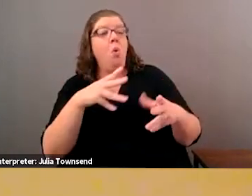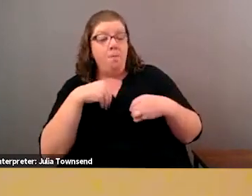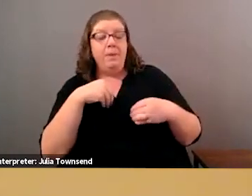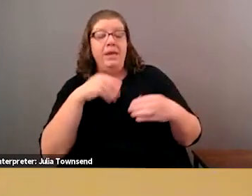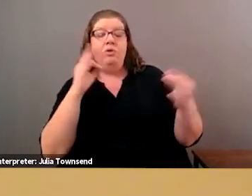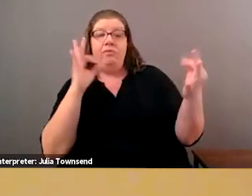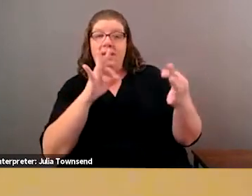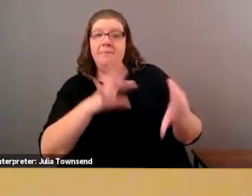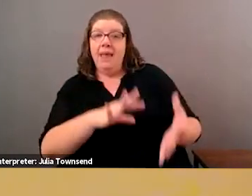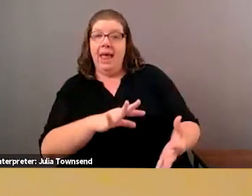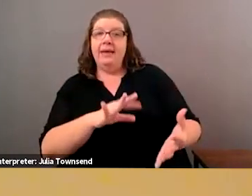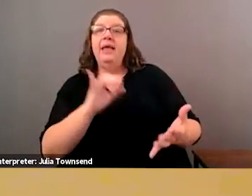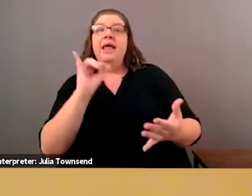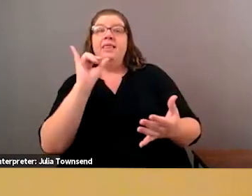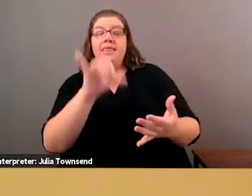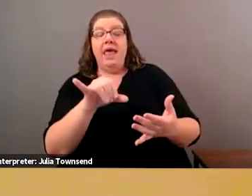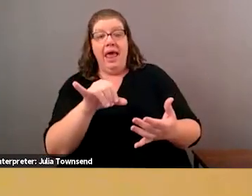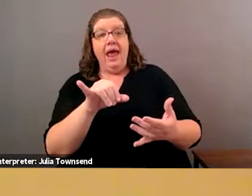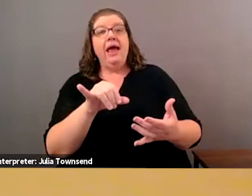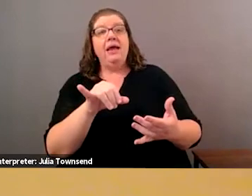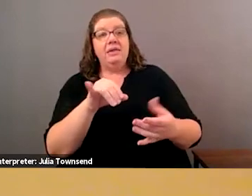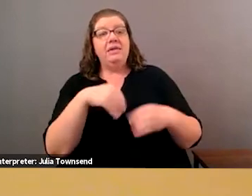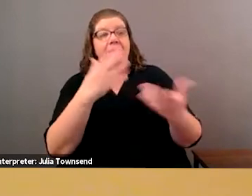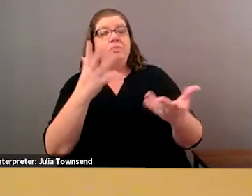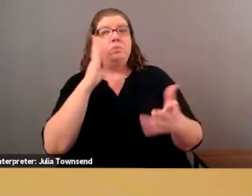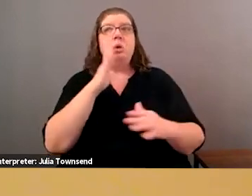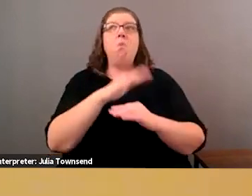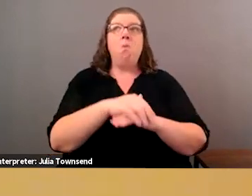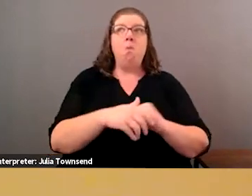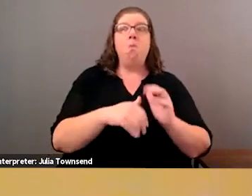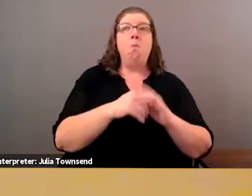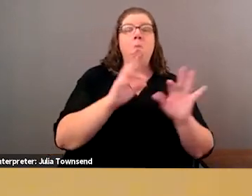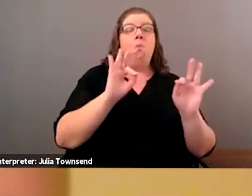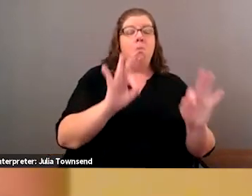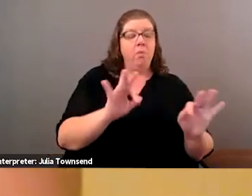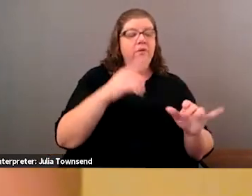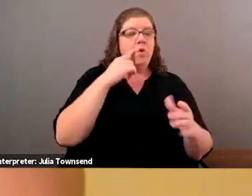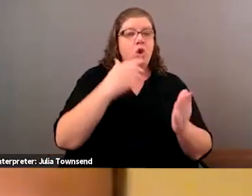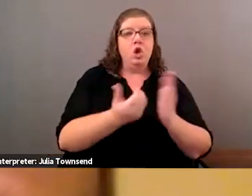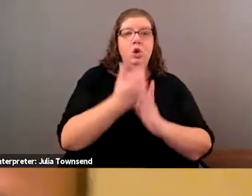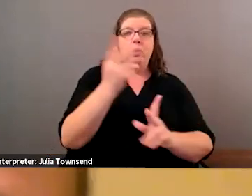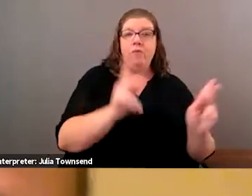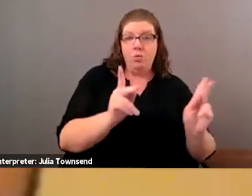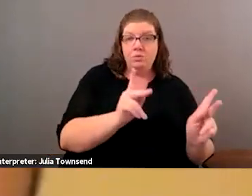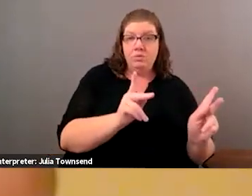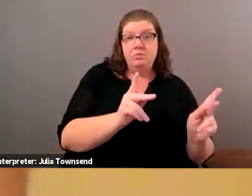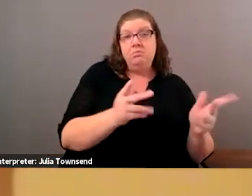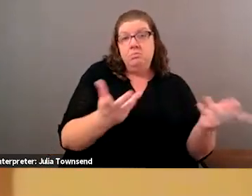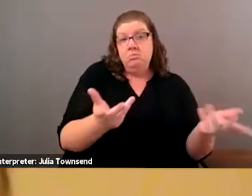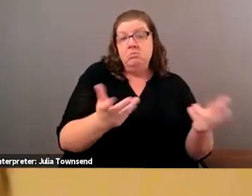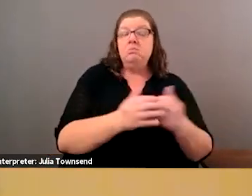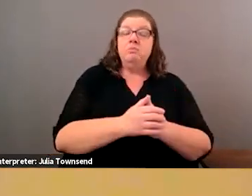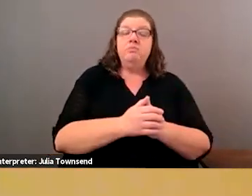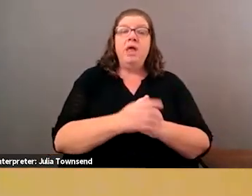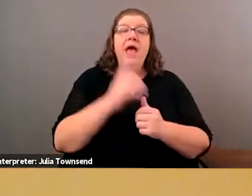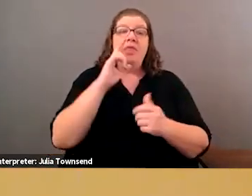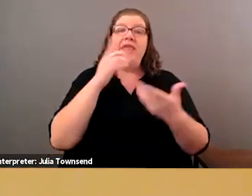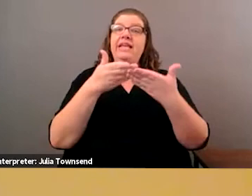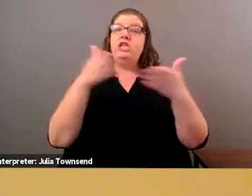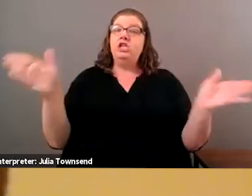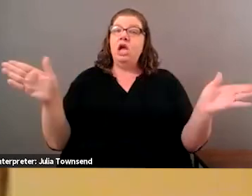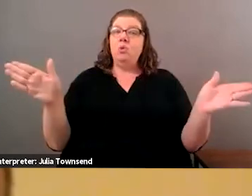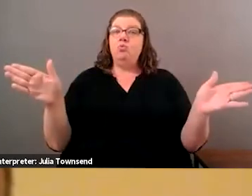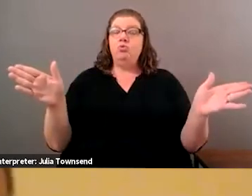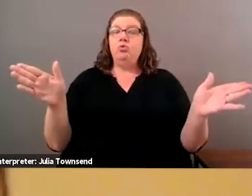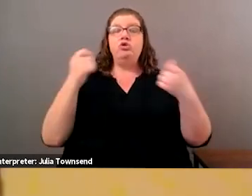is something that gave some reassurance to our new folks. So yes, I think in general there is a